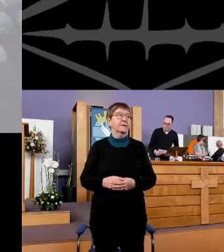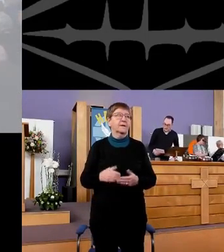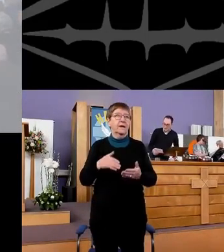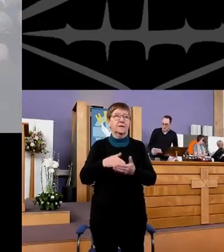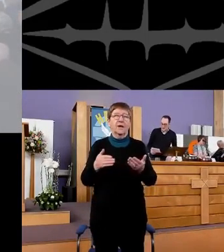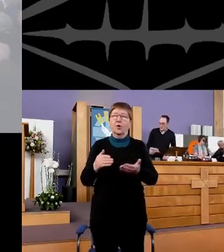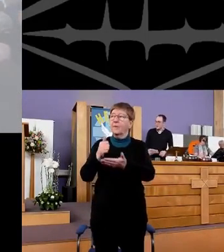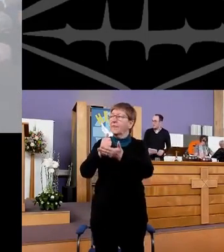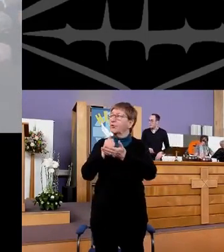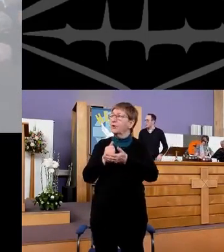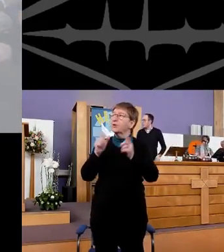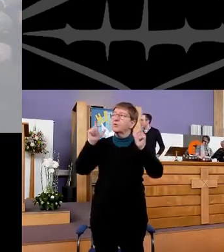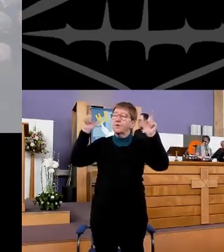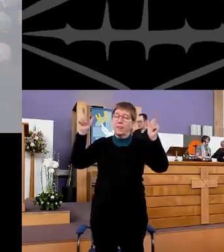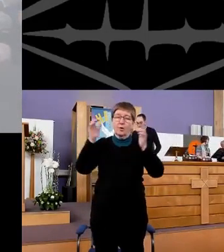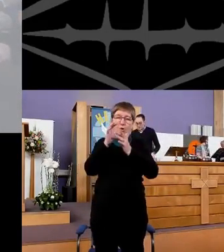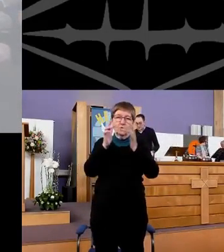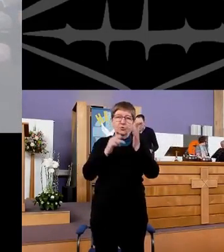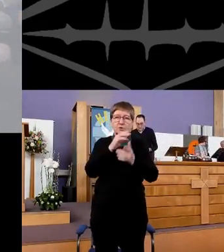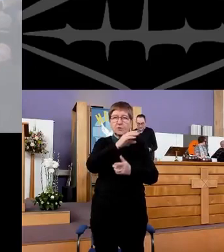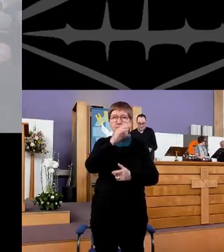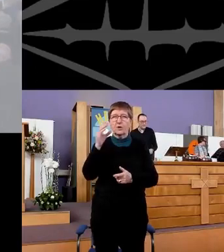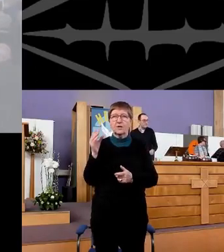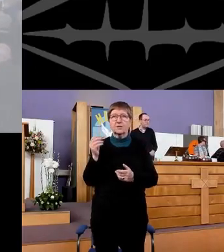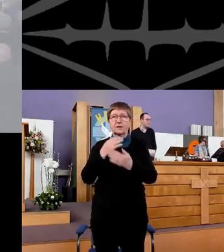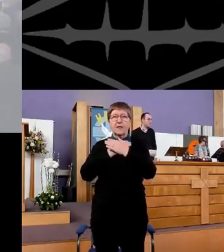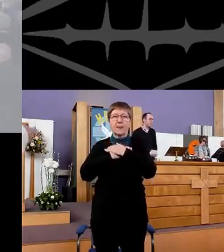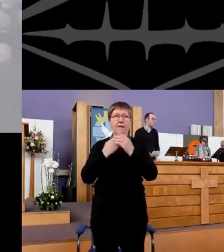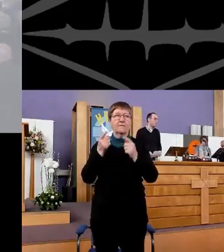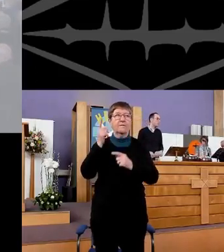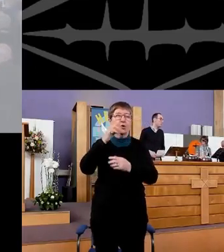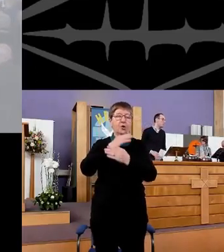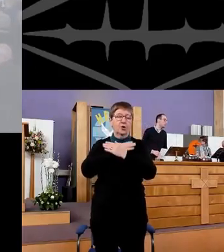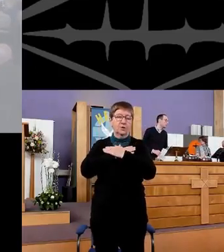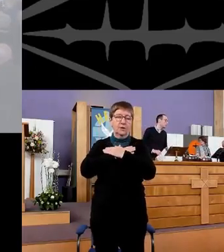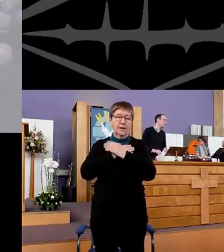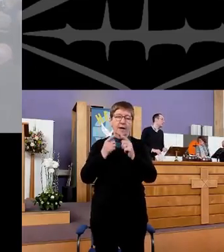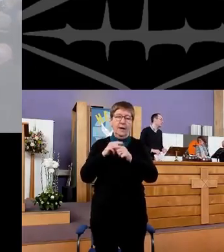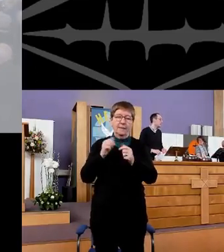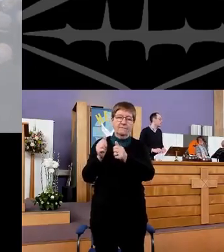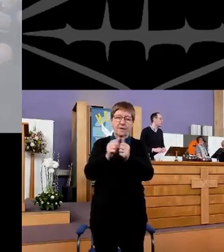now may the grace of our Lord Jesus Christ, the love of God,